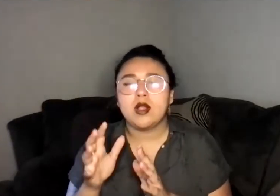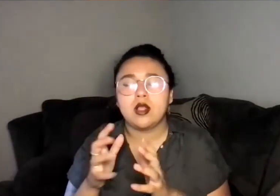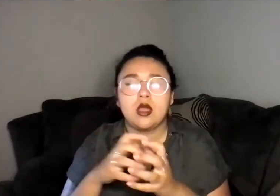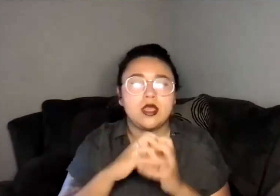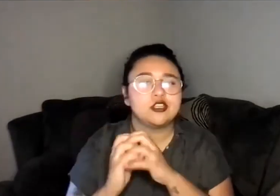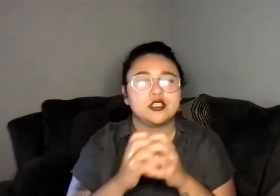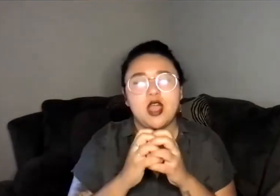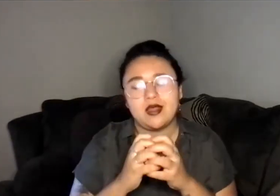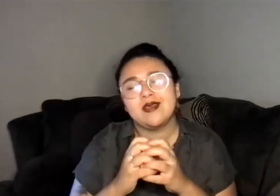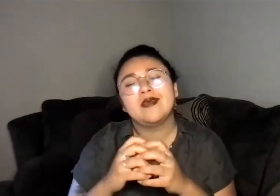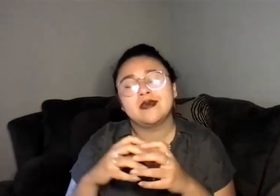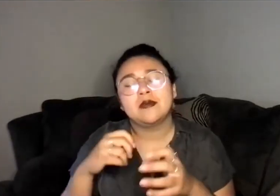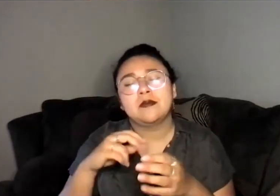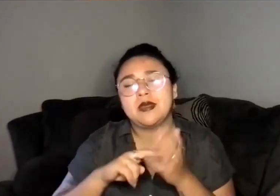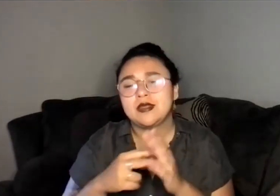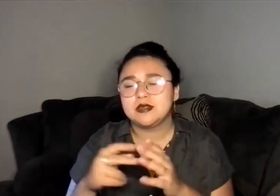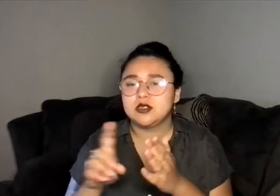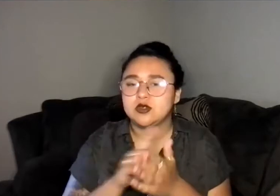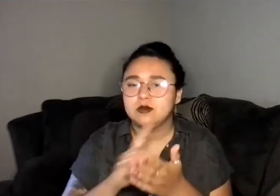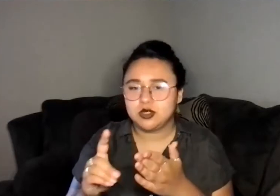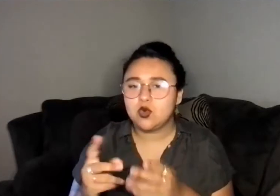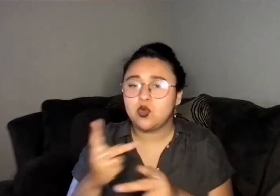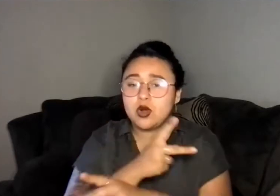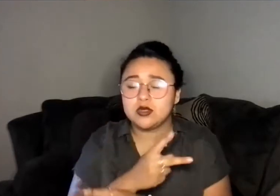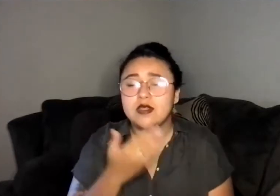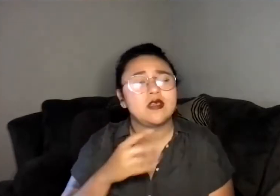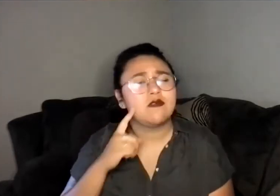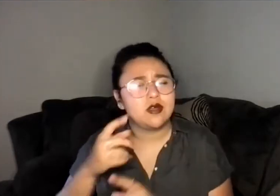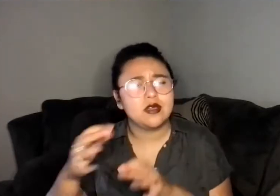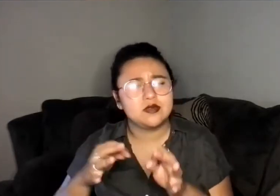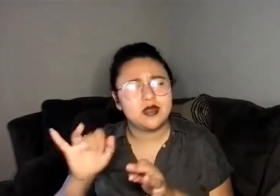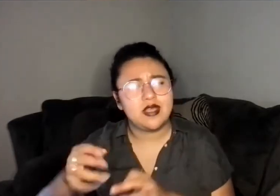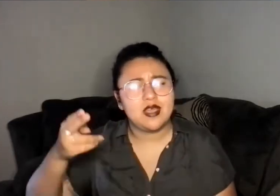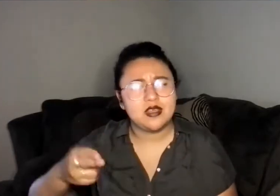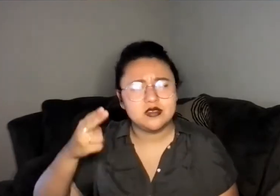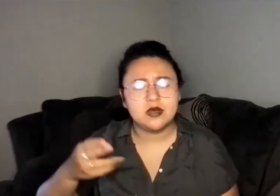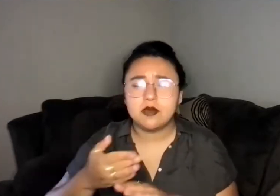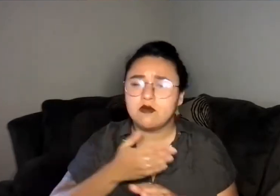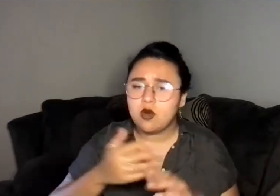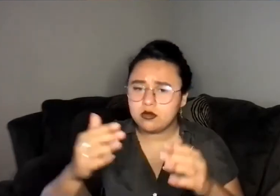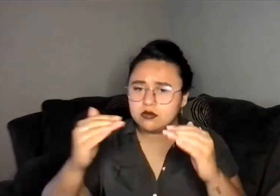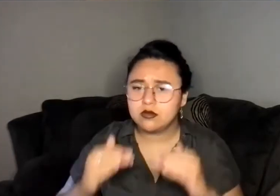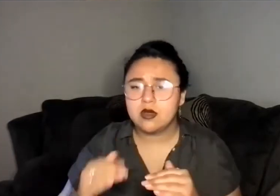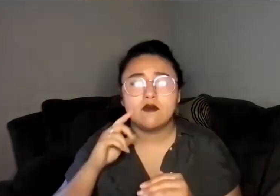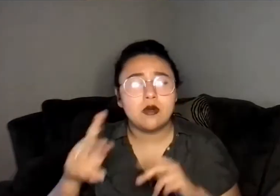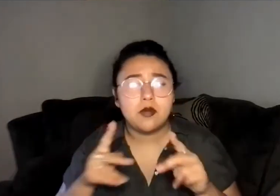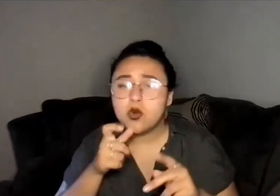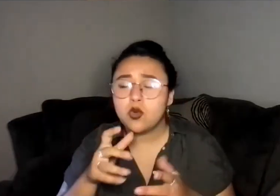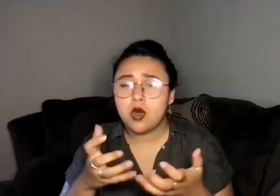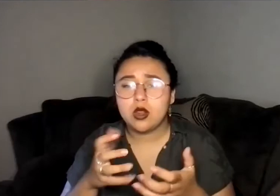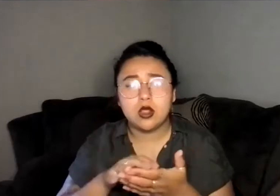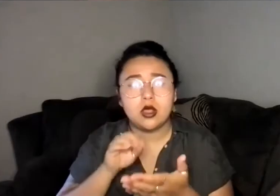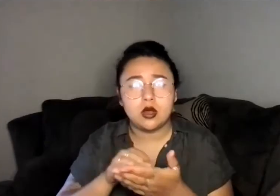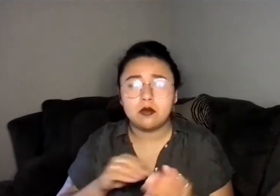in that history. I will also just say before I let you all go on that for folks who want to learn more about the concept